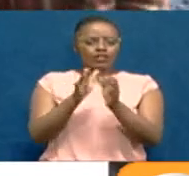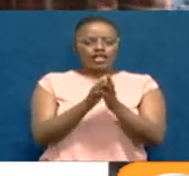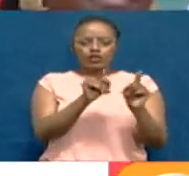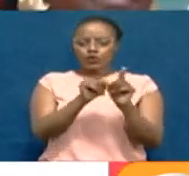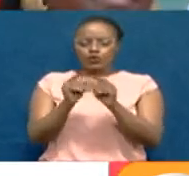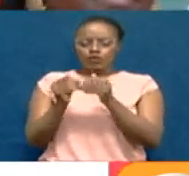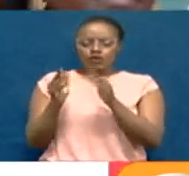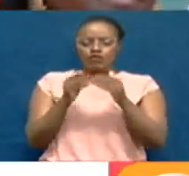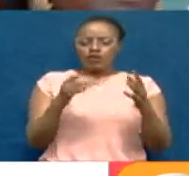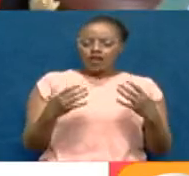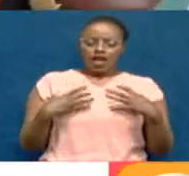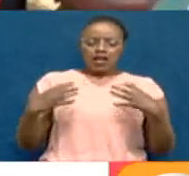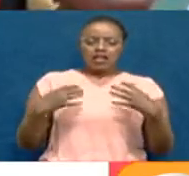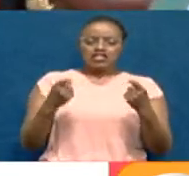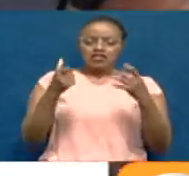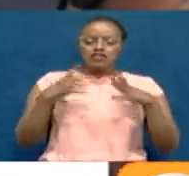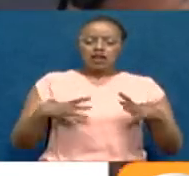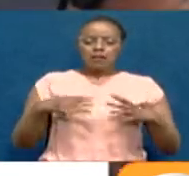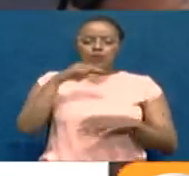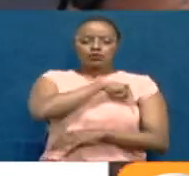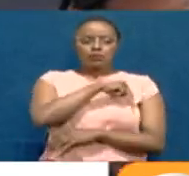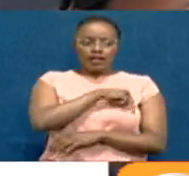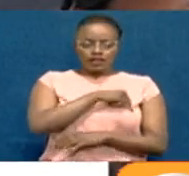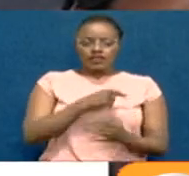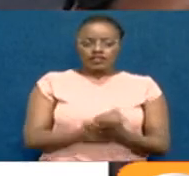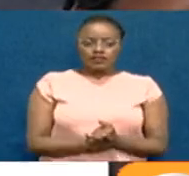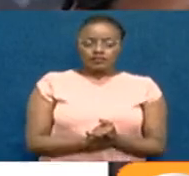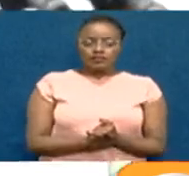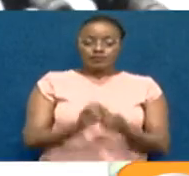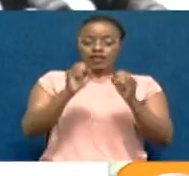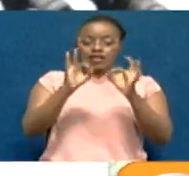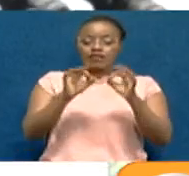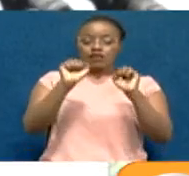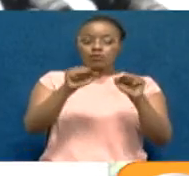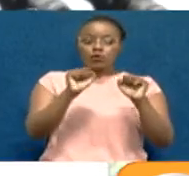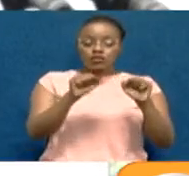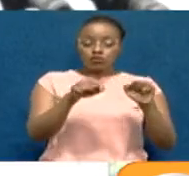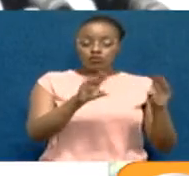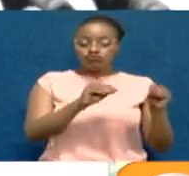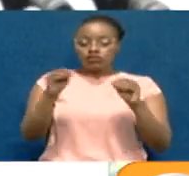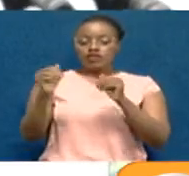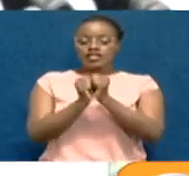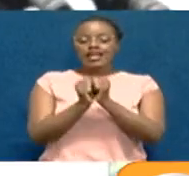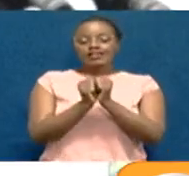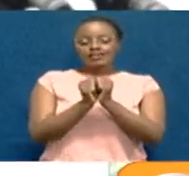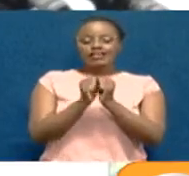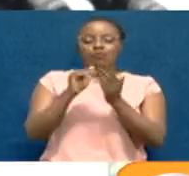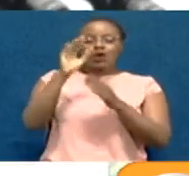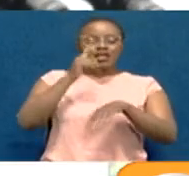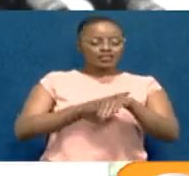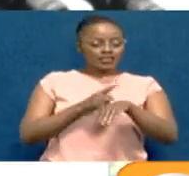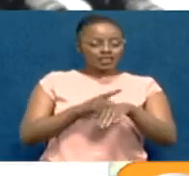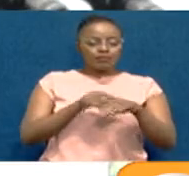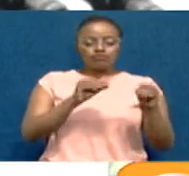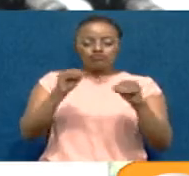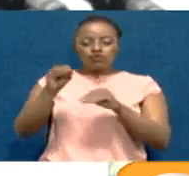kufungua mianya ya mabonyenyo wachache kujifaidi. If we can transport 10 times more passengers with